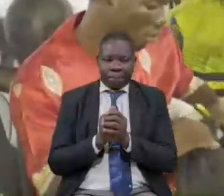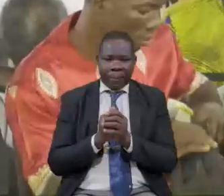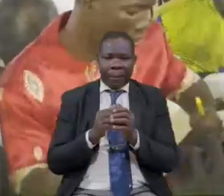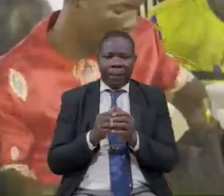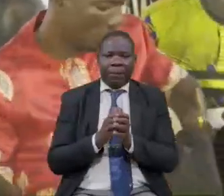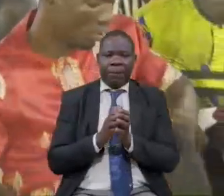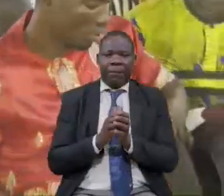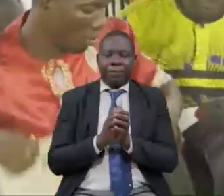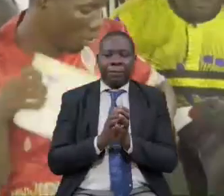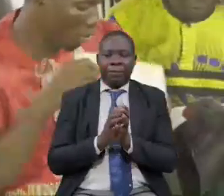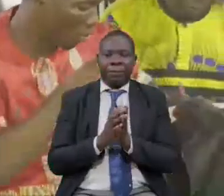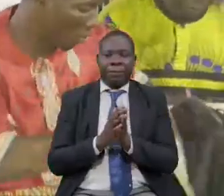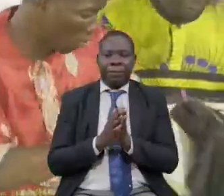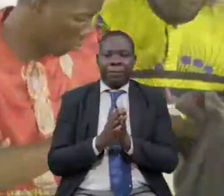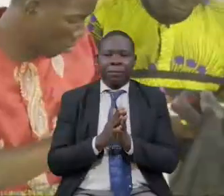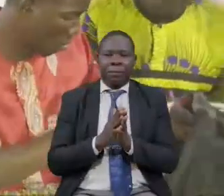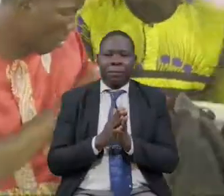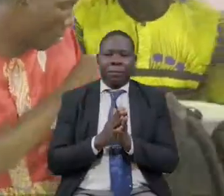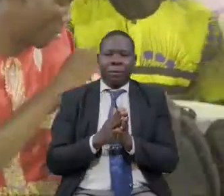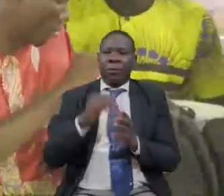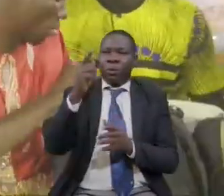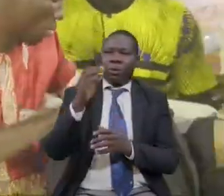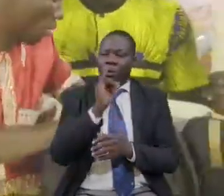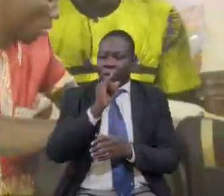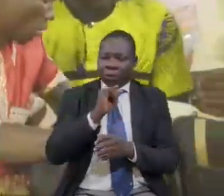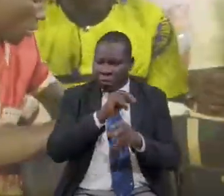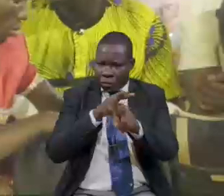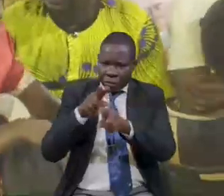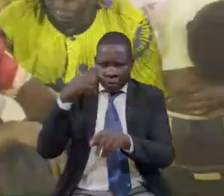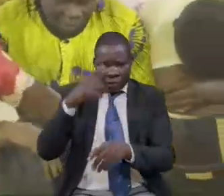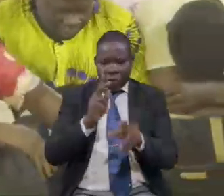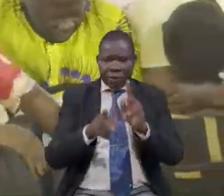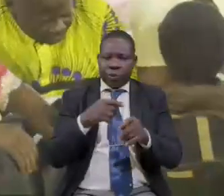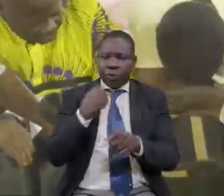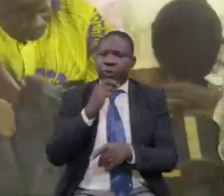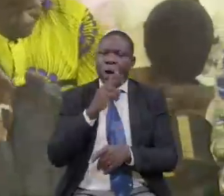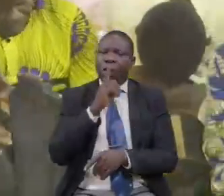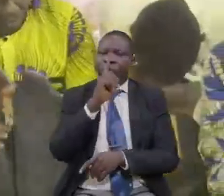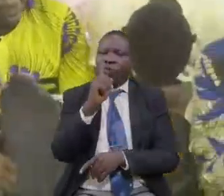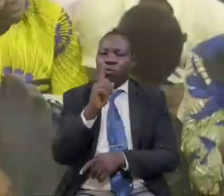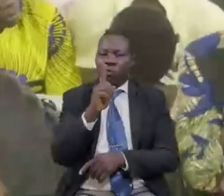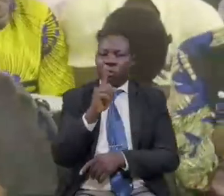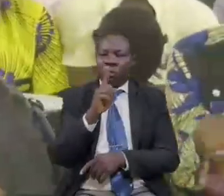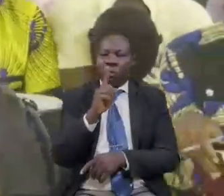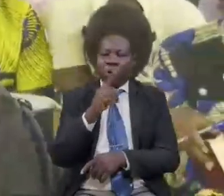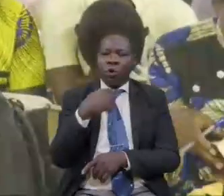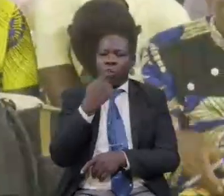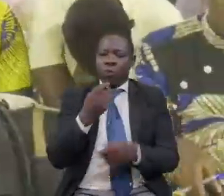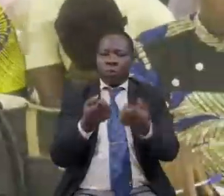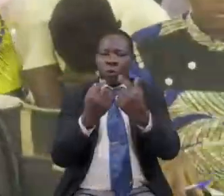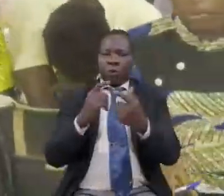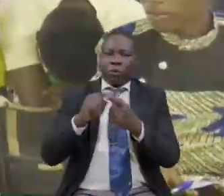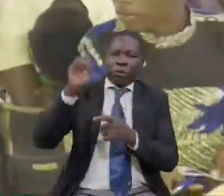closed. God is looking for people who are sincere, who come to Him in